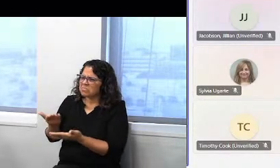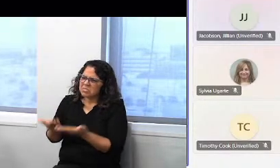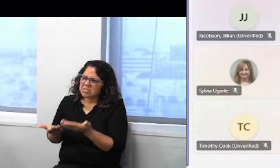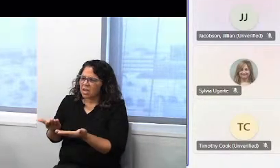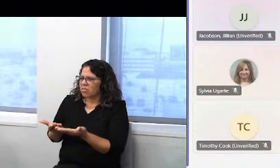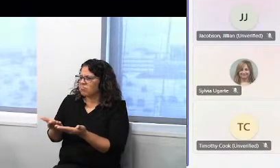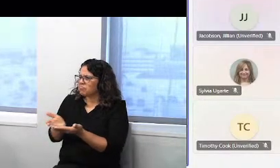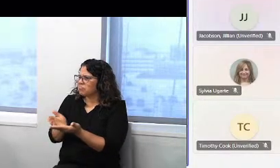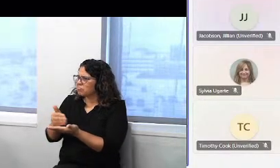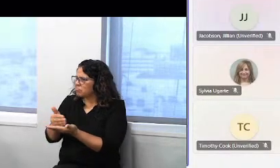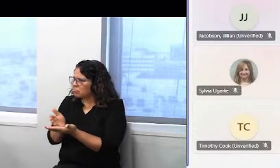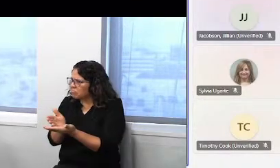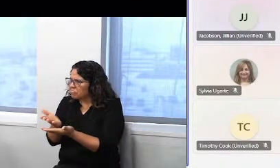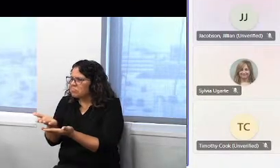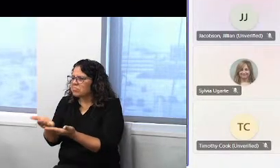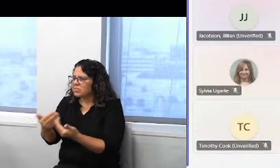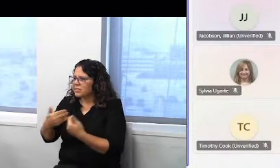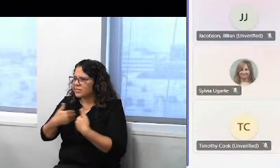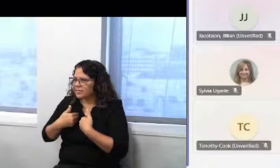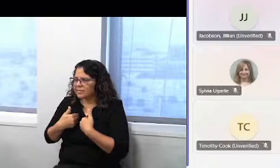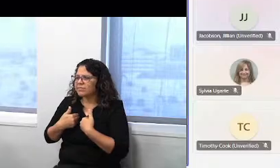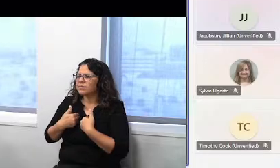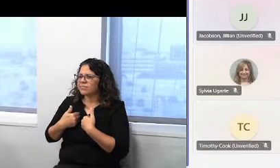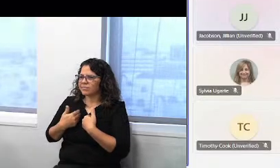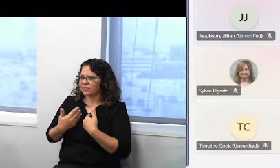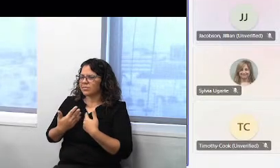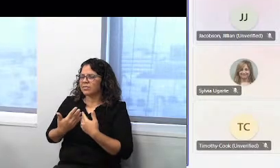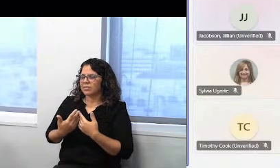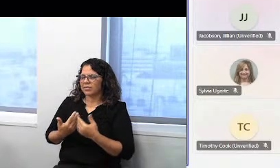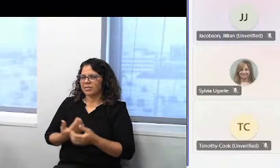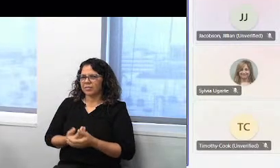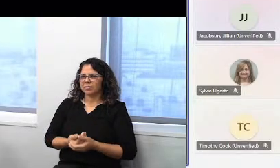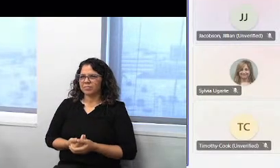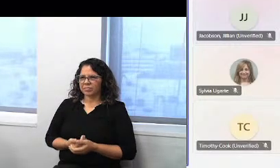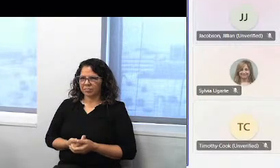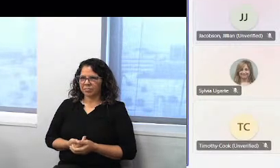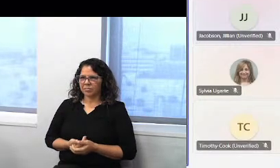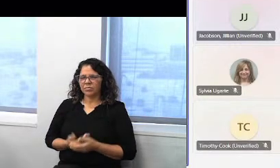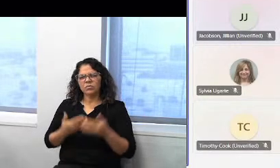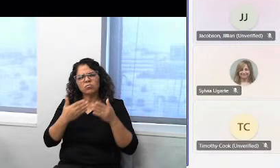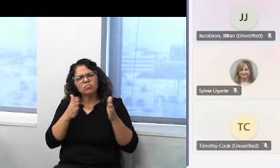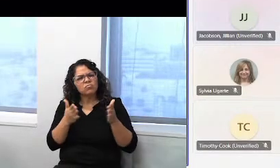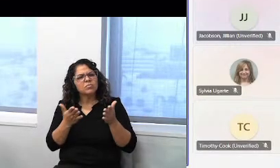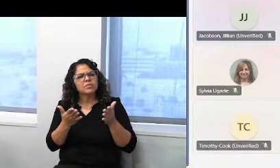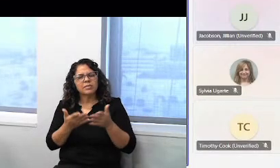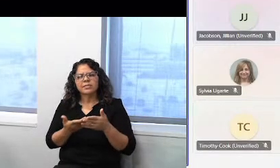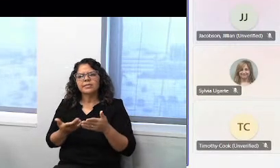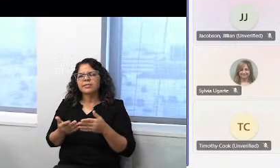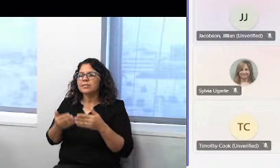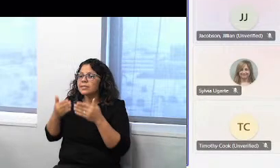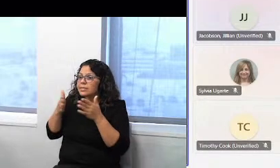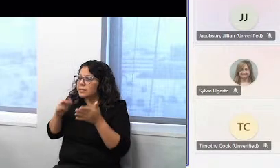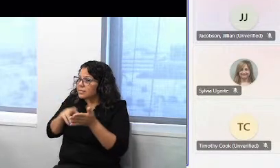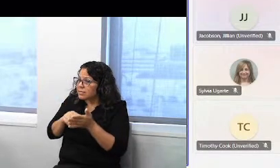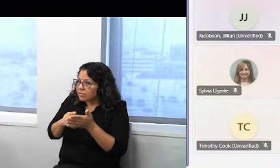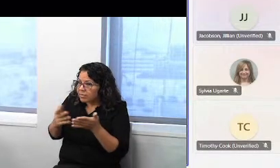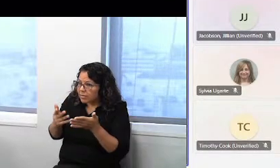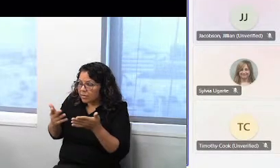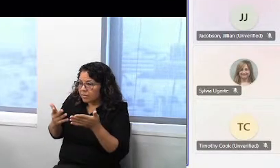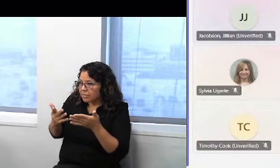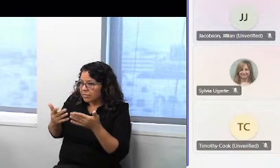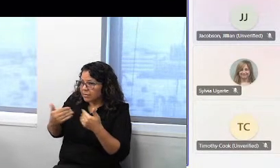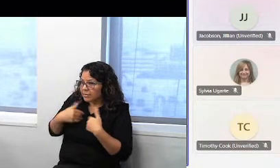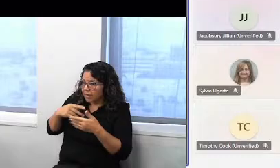proposed budget? When you say generally, what? Well, I mean, are there specific project expenditures in this budget